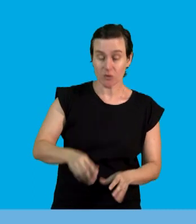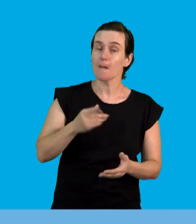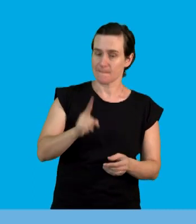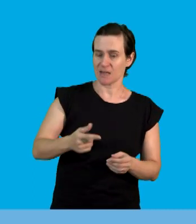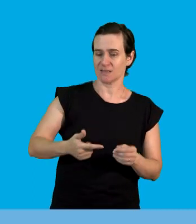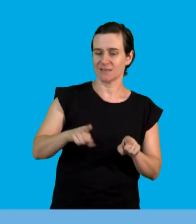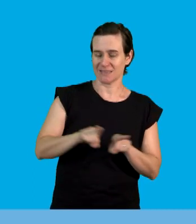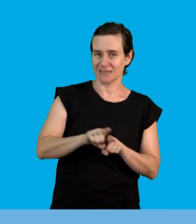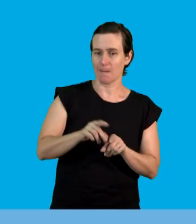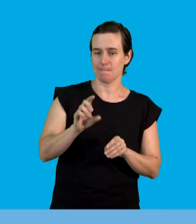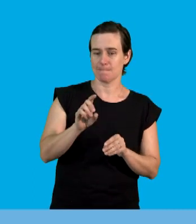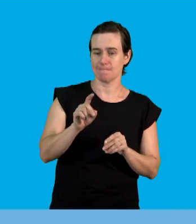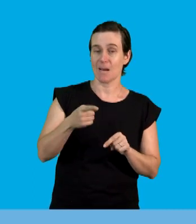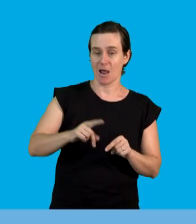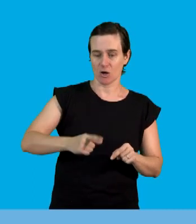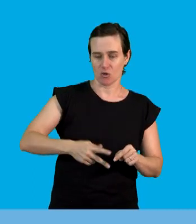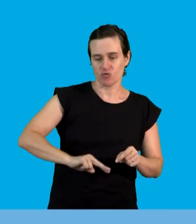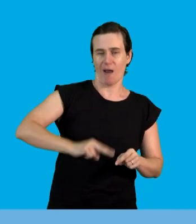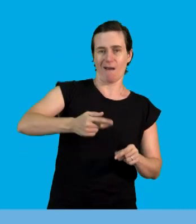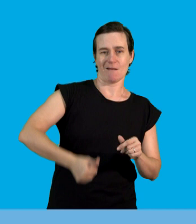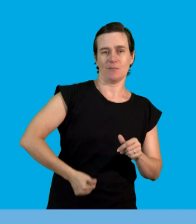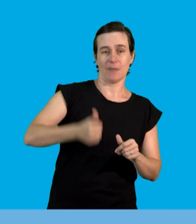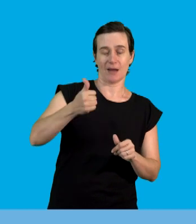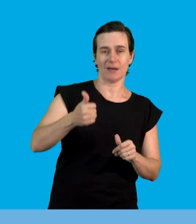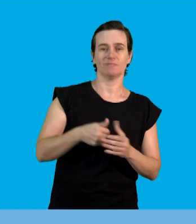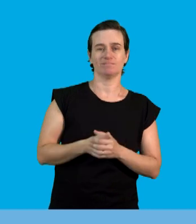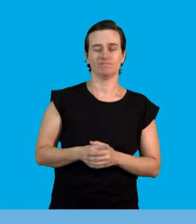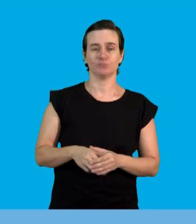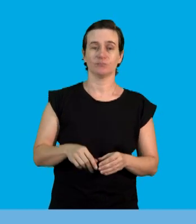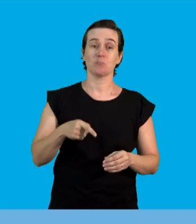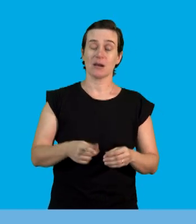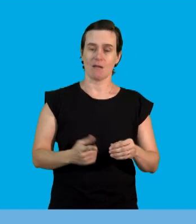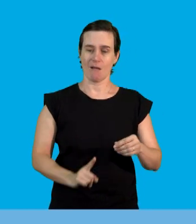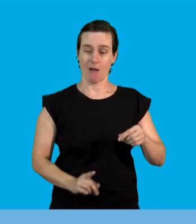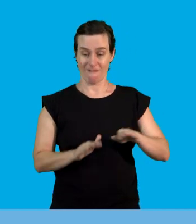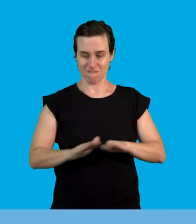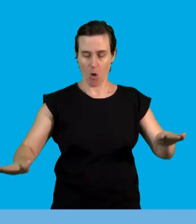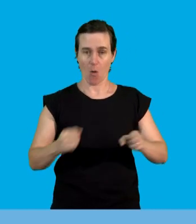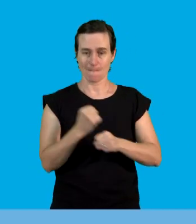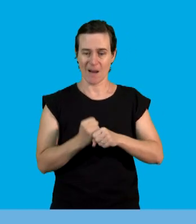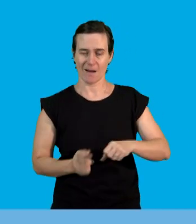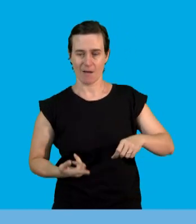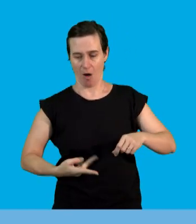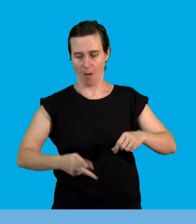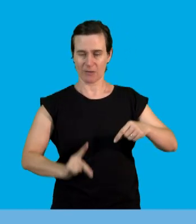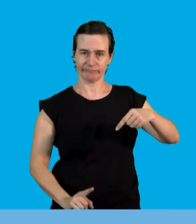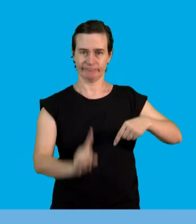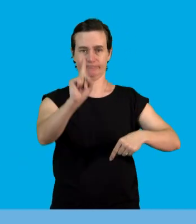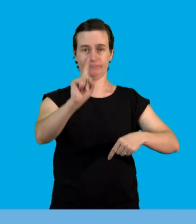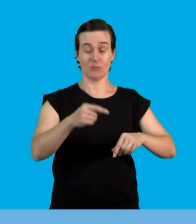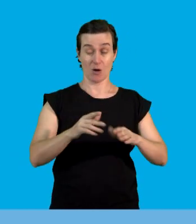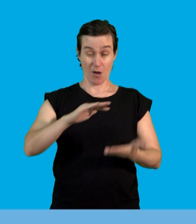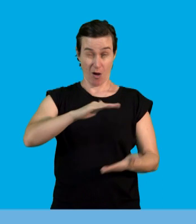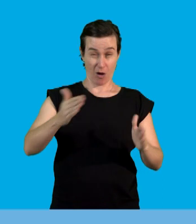opposite reaction. That then means the surface is applying the very same force onto the block, but then in opposite direction, going up.